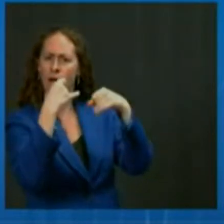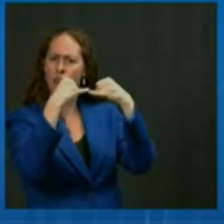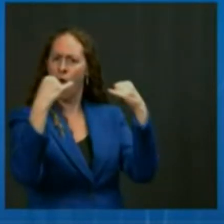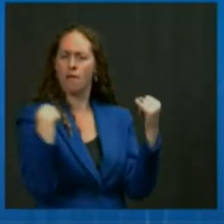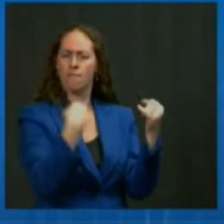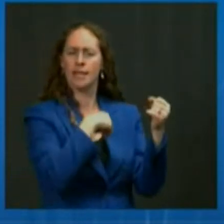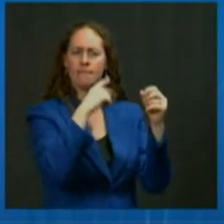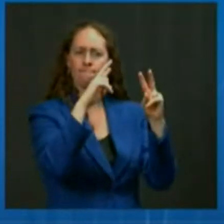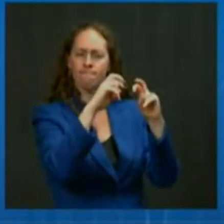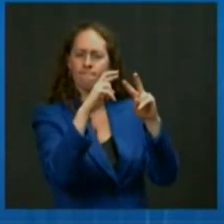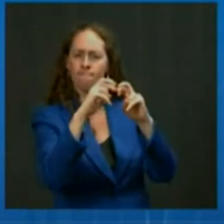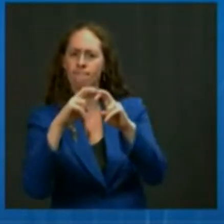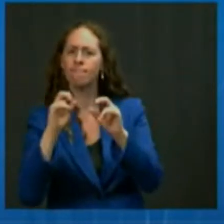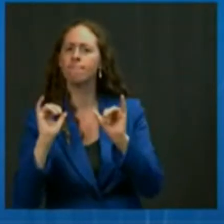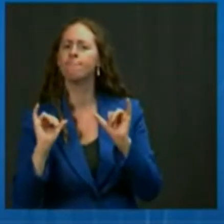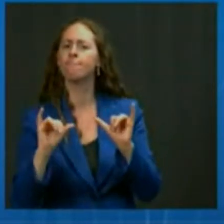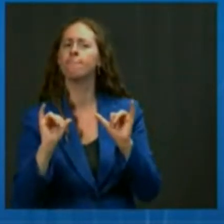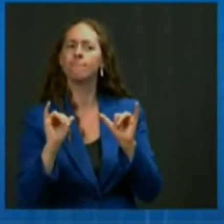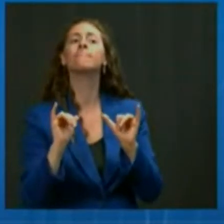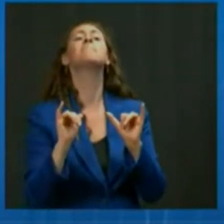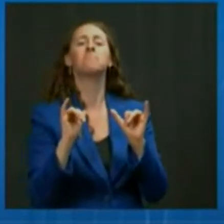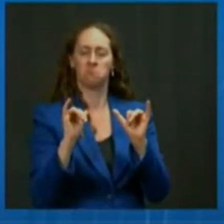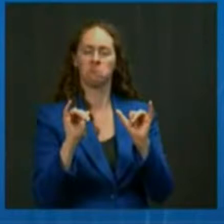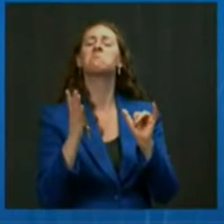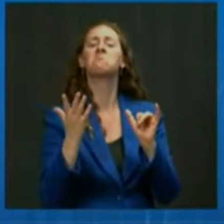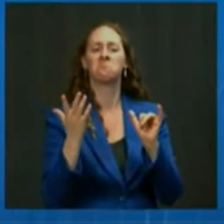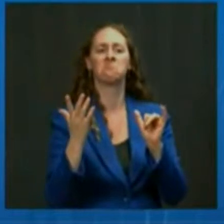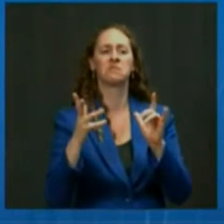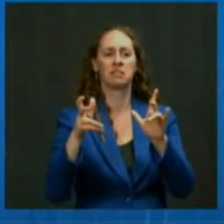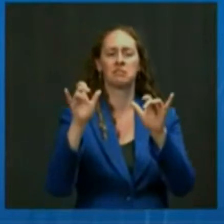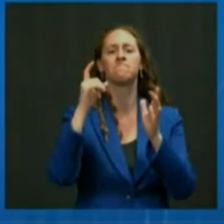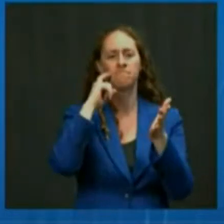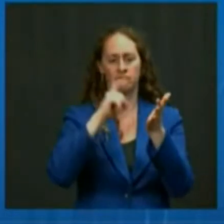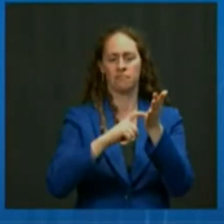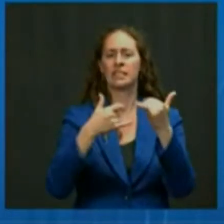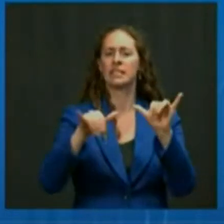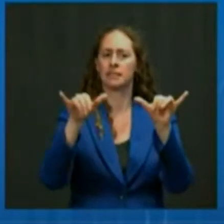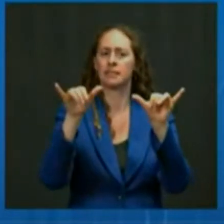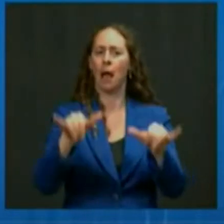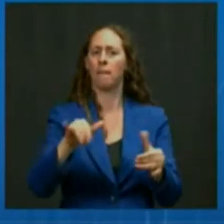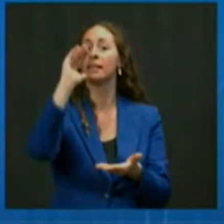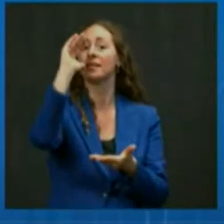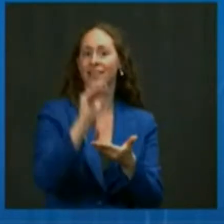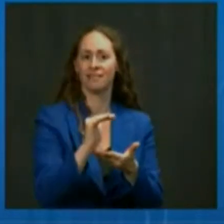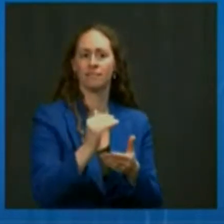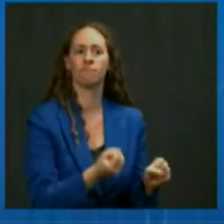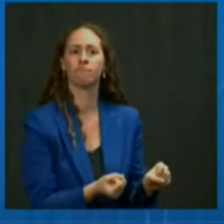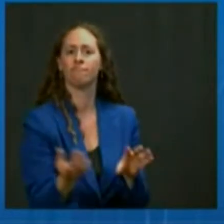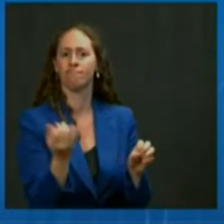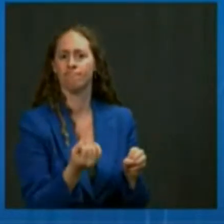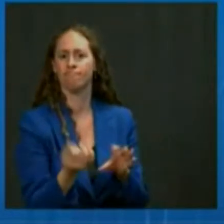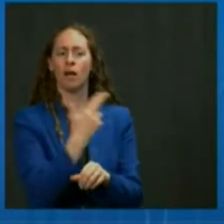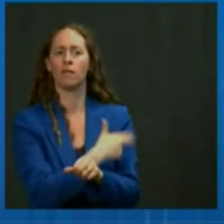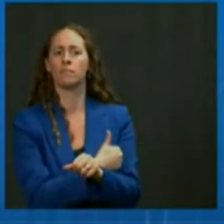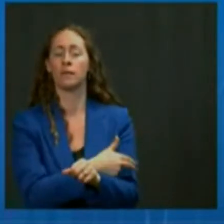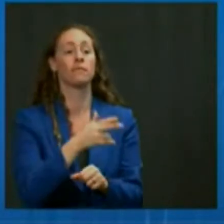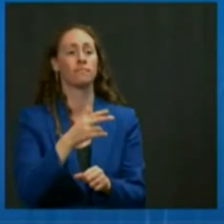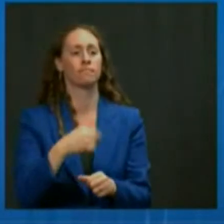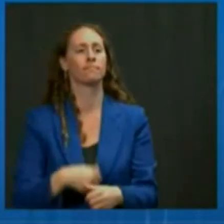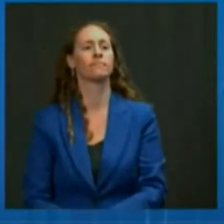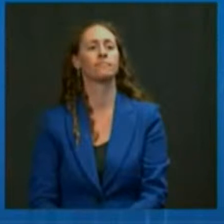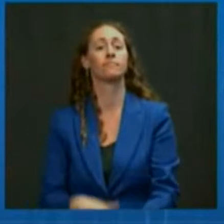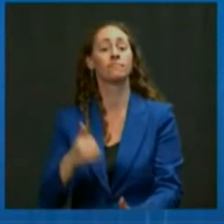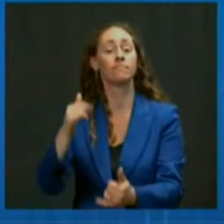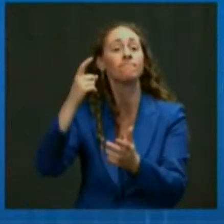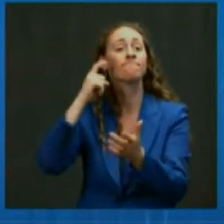hospitalization remained high. However, in this study, only about 7% of samples sequenced were the Delta variant.